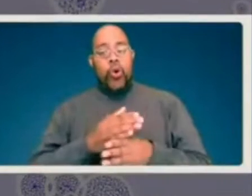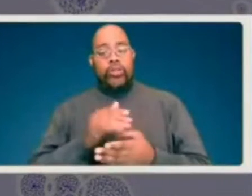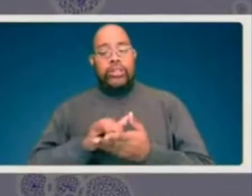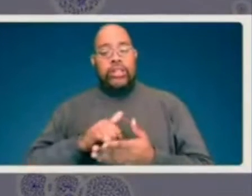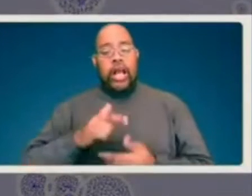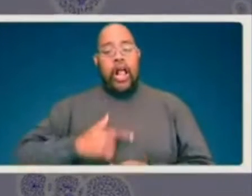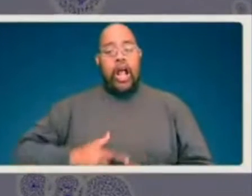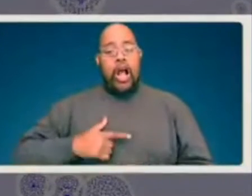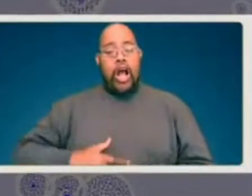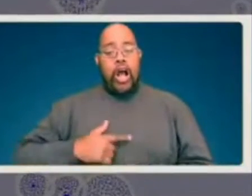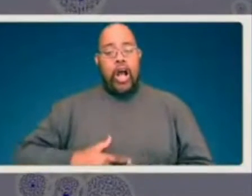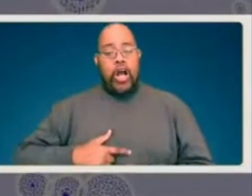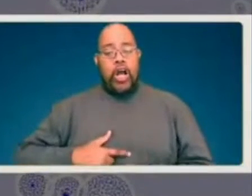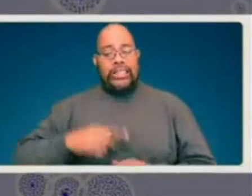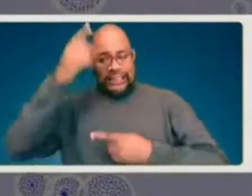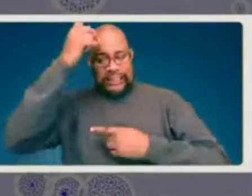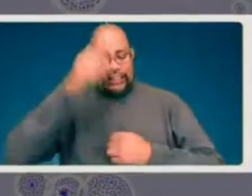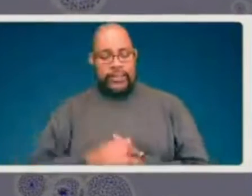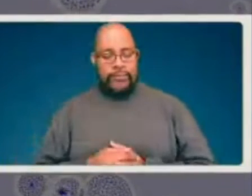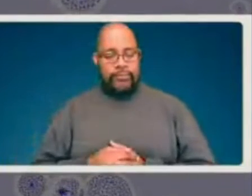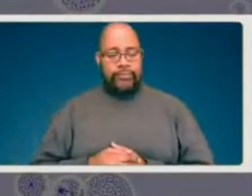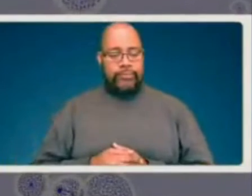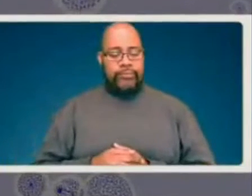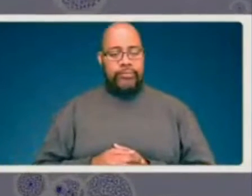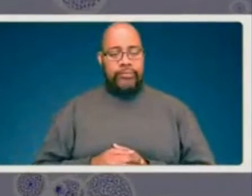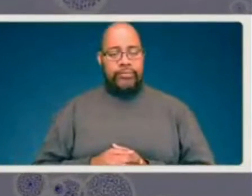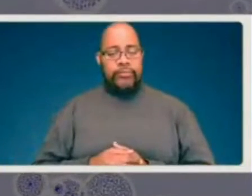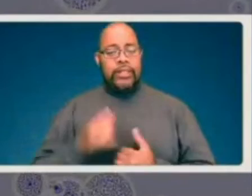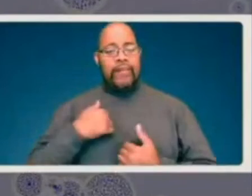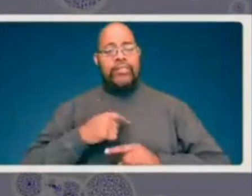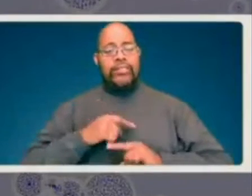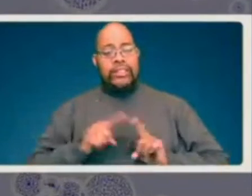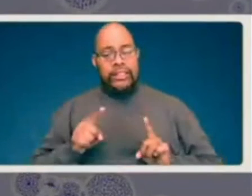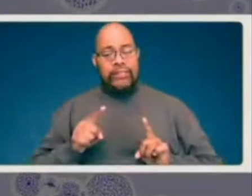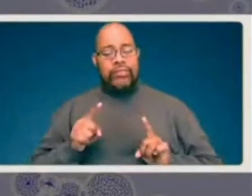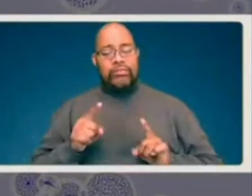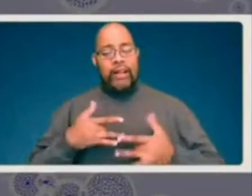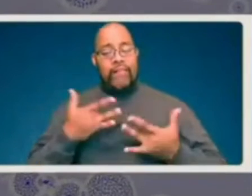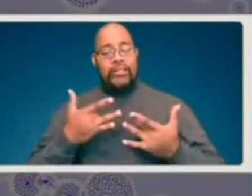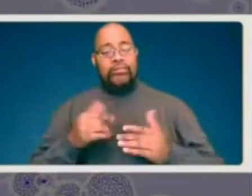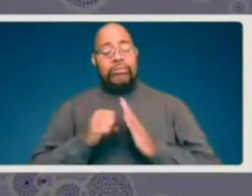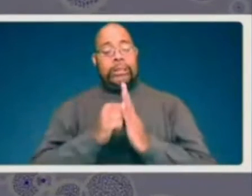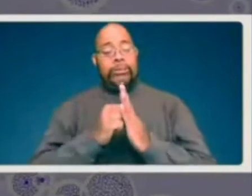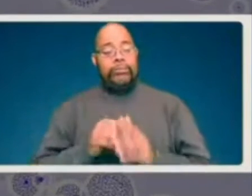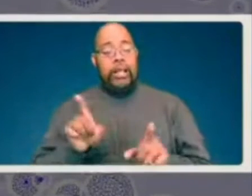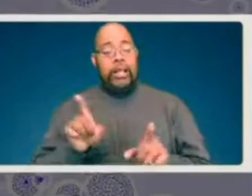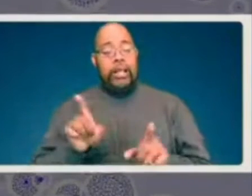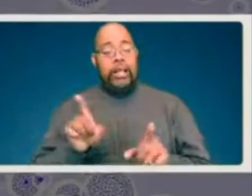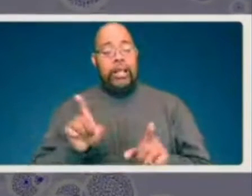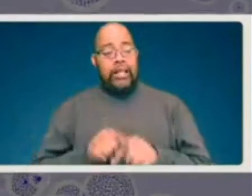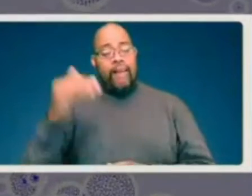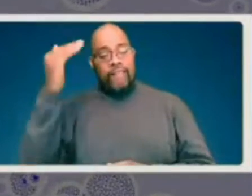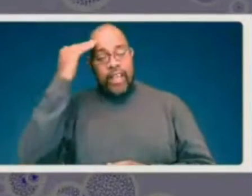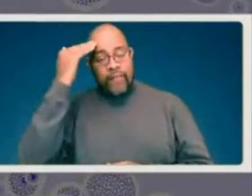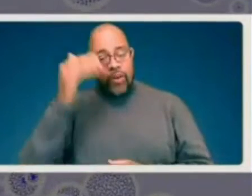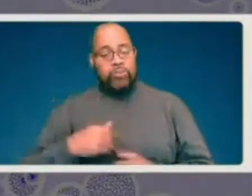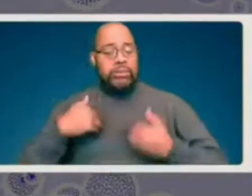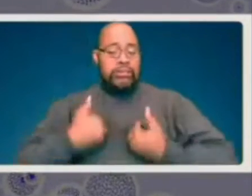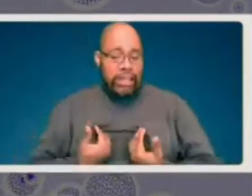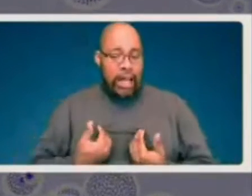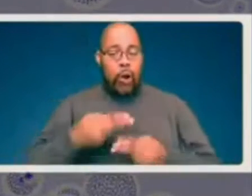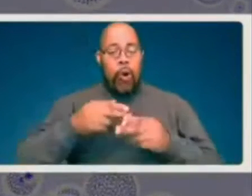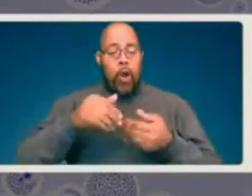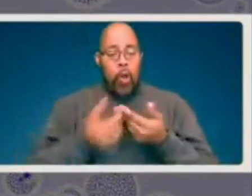causes a lung disease, which have different events or symptoms such as